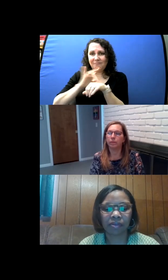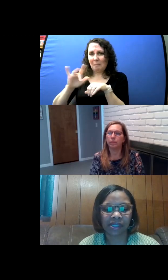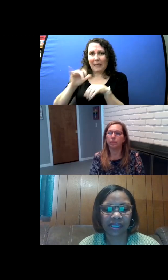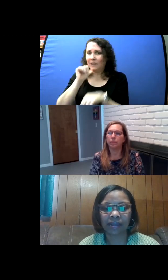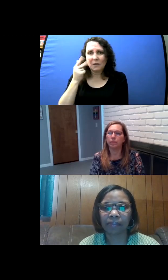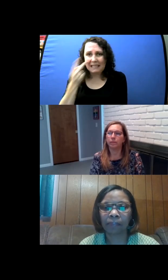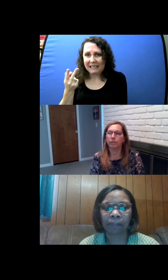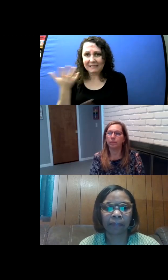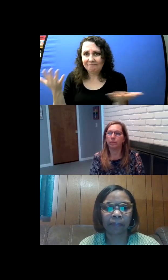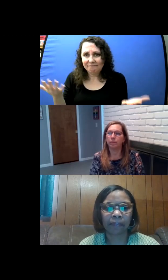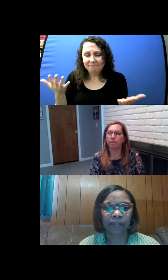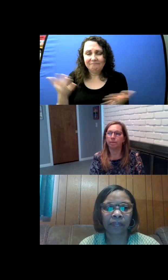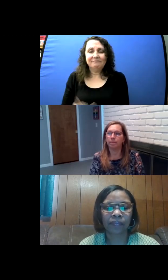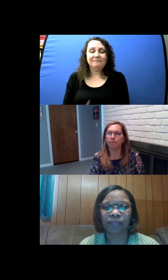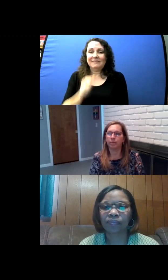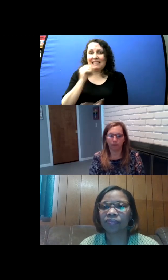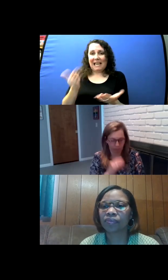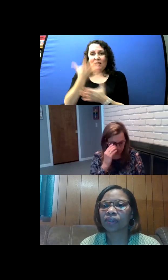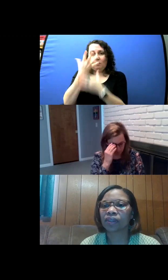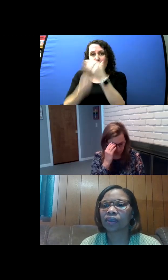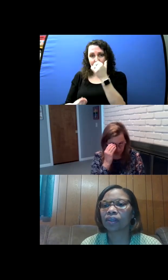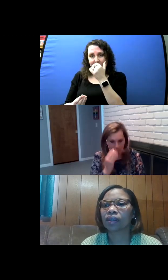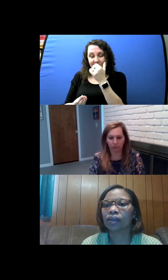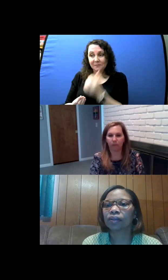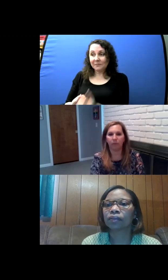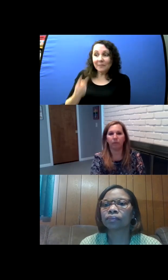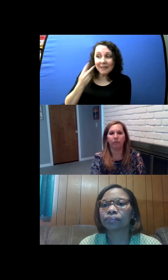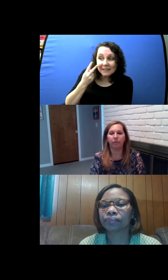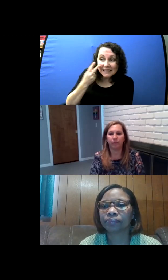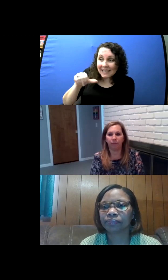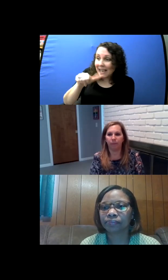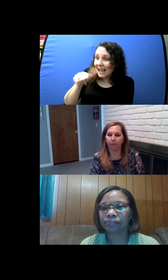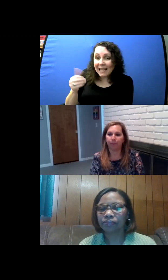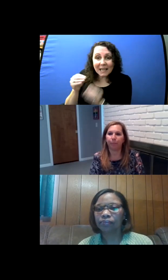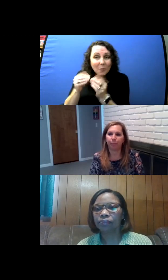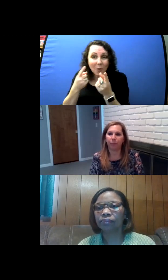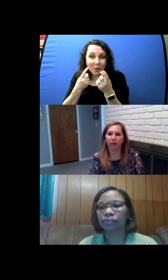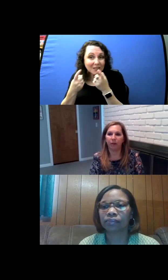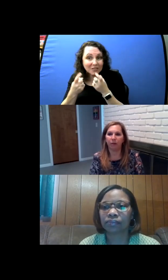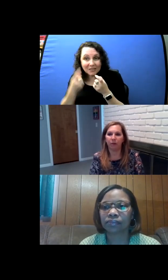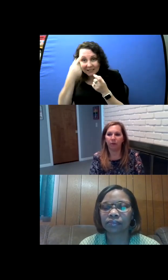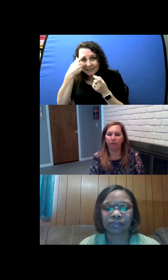give him a second. So I'll look to see if there are any more questions in the chat.